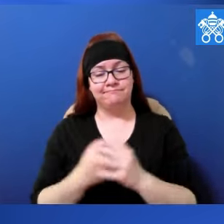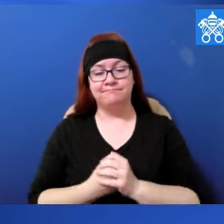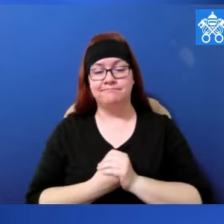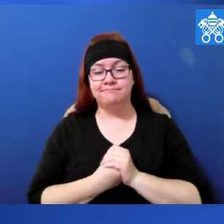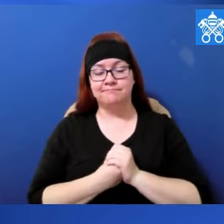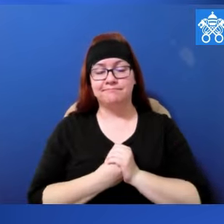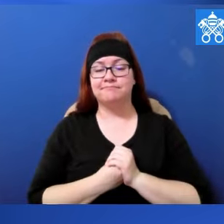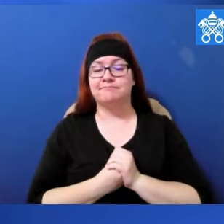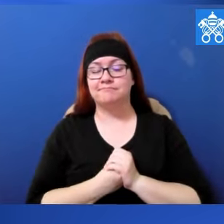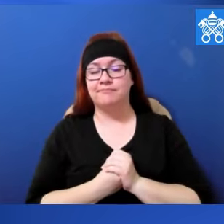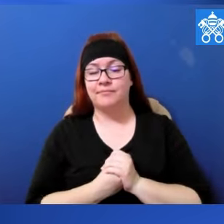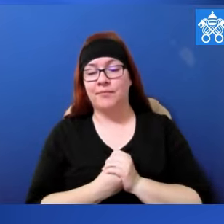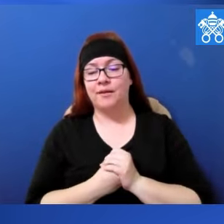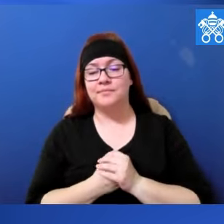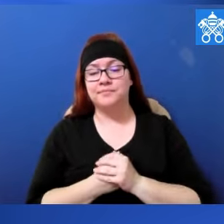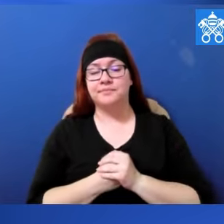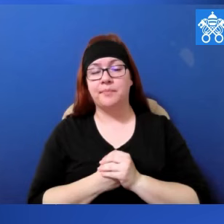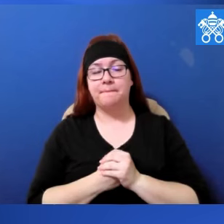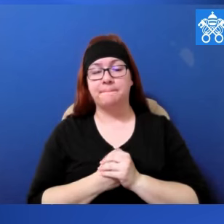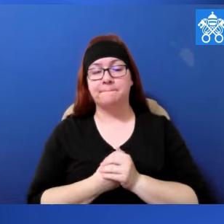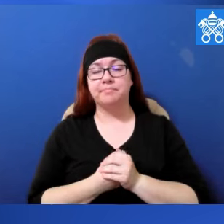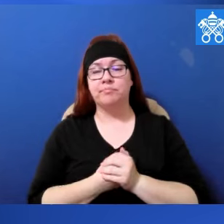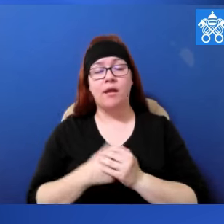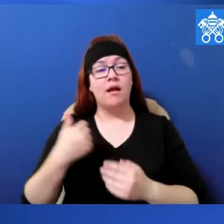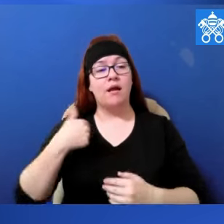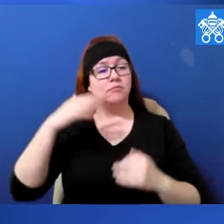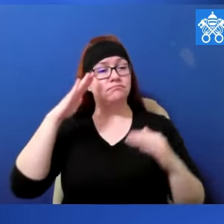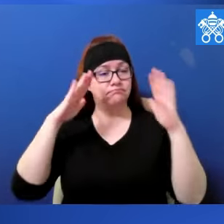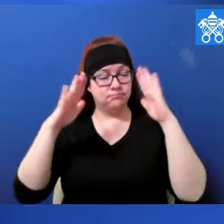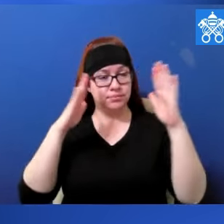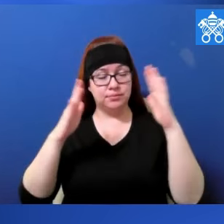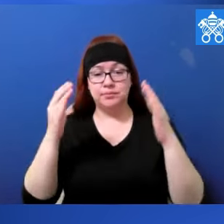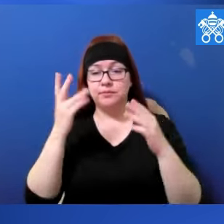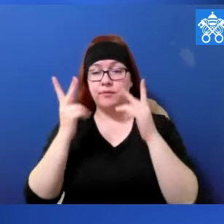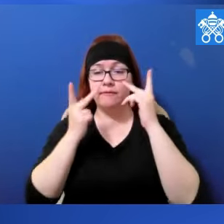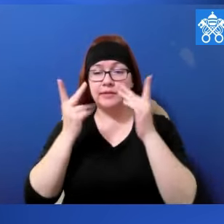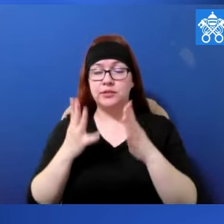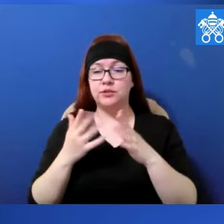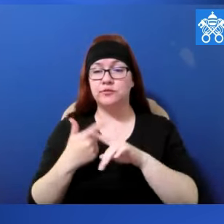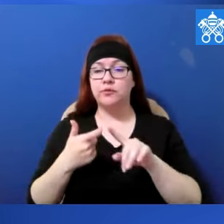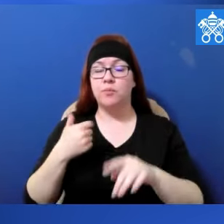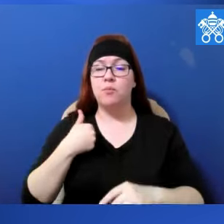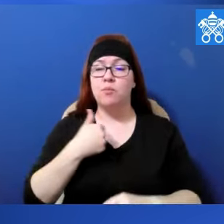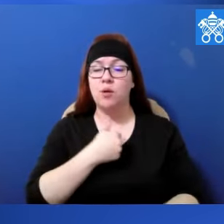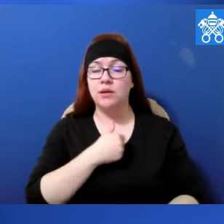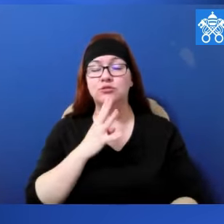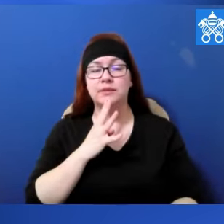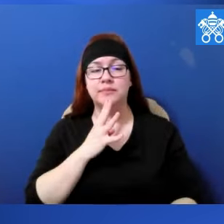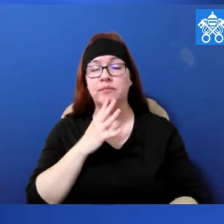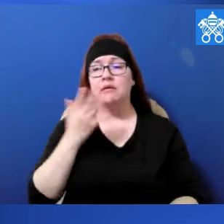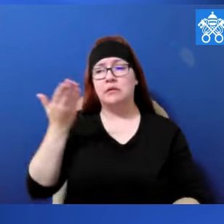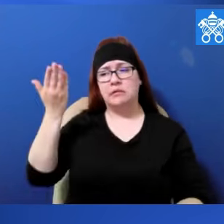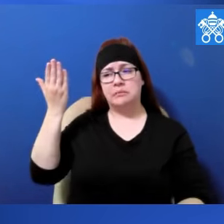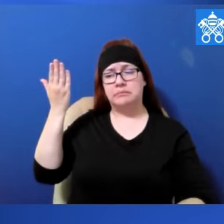Oto słowa Ojca Świętego. Pozdrawiam. I cordially greet the Polish pilgrims. For the past